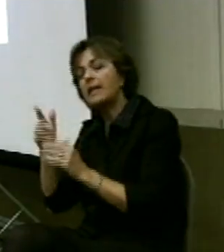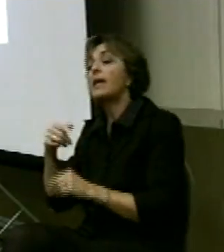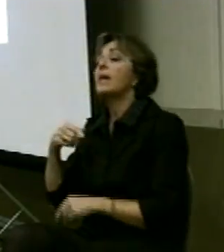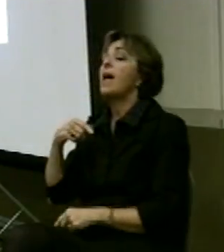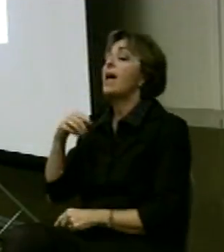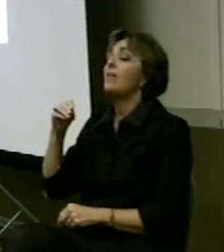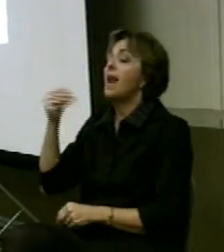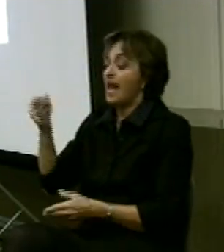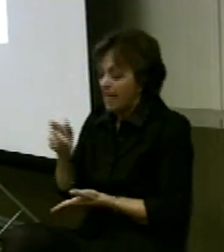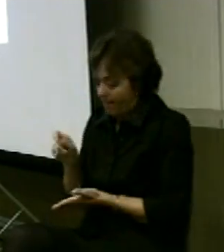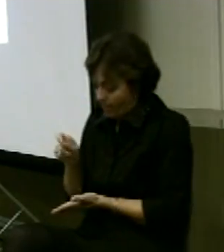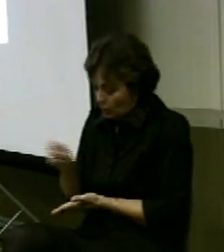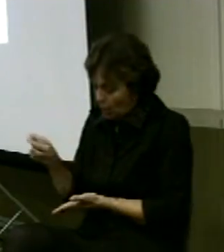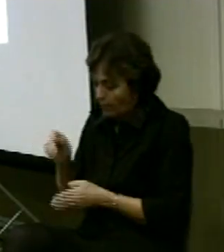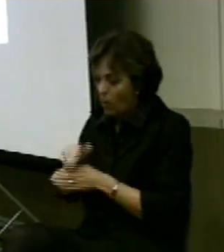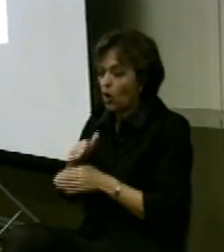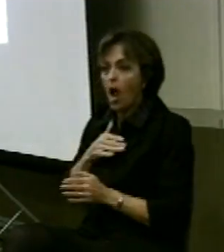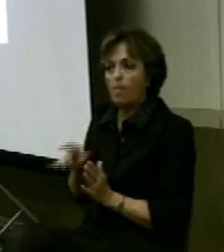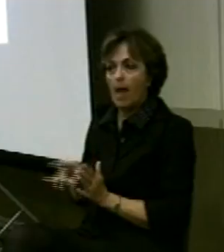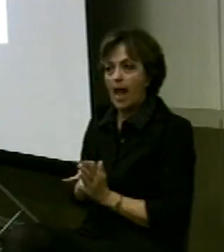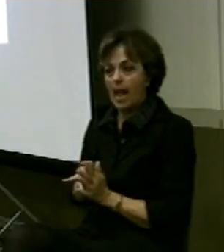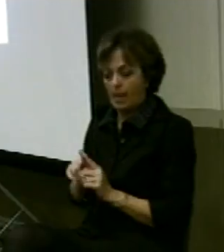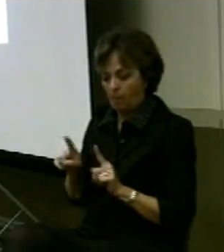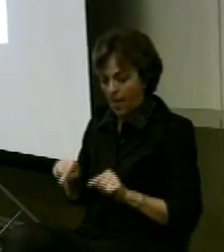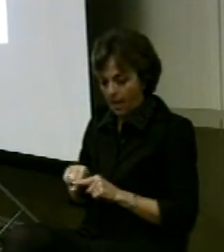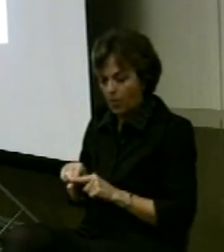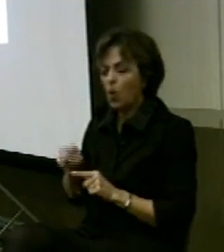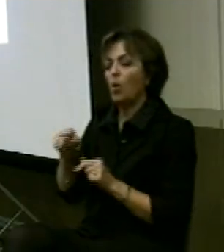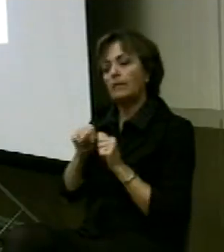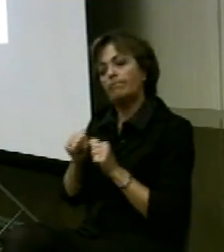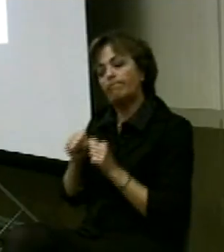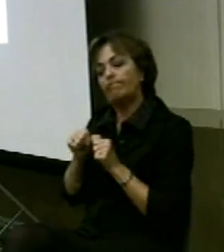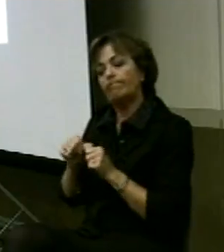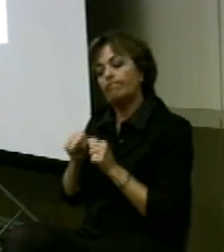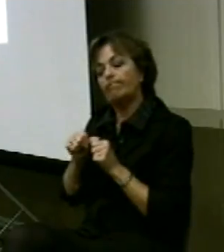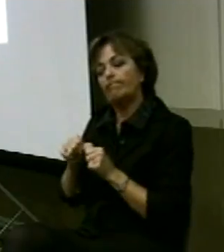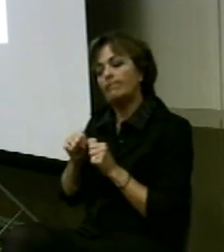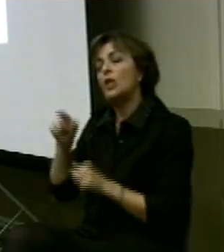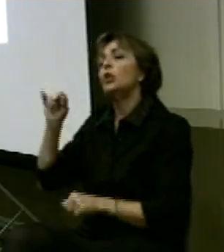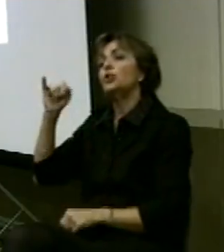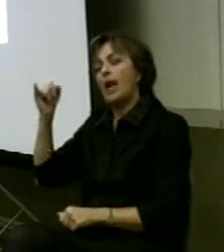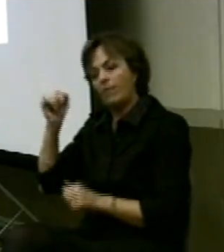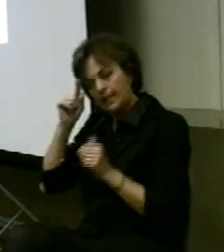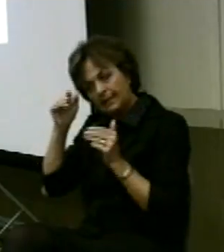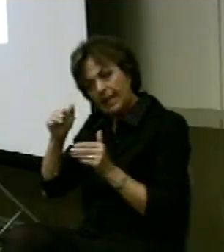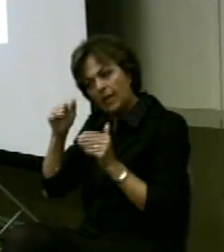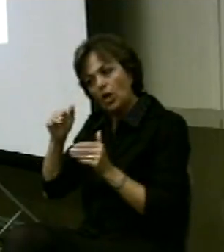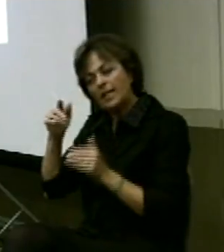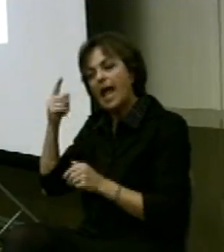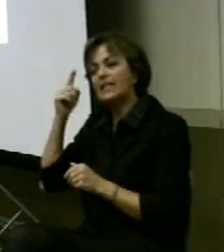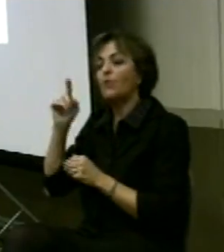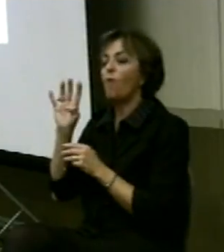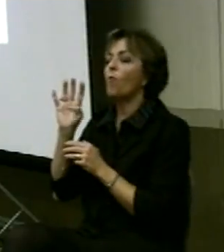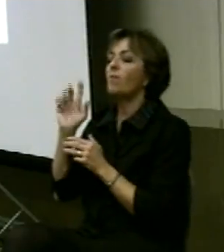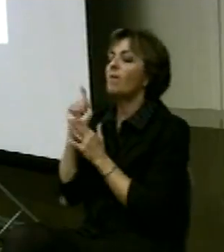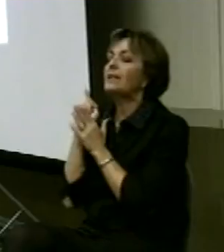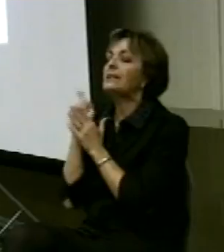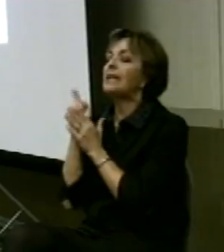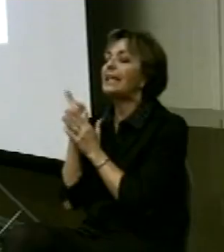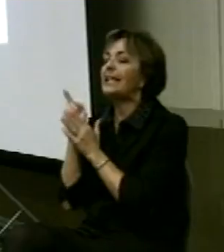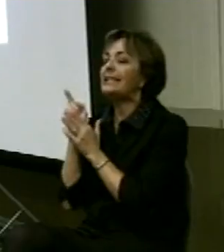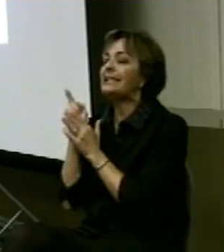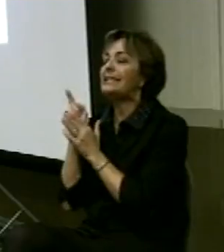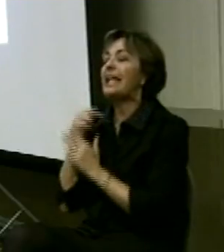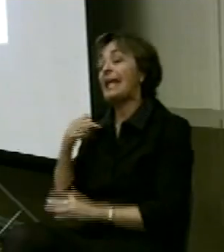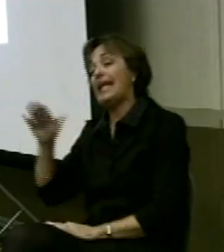him a little check mark on my piece of paper. We keep going, Jonathan stays on task for 45 seconds. I give